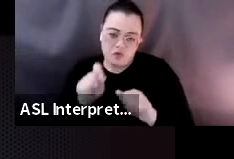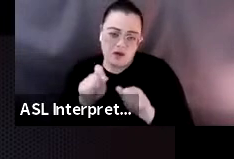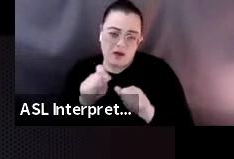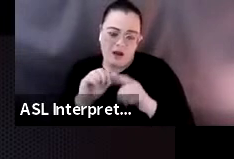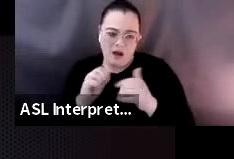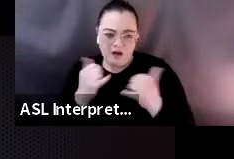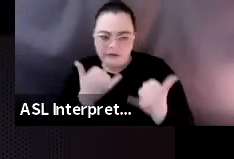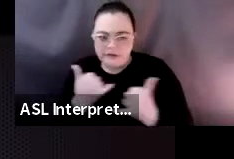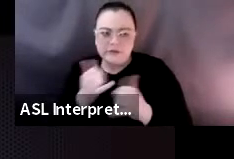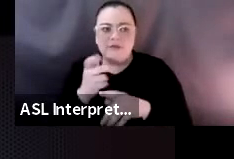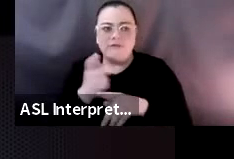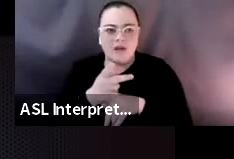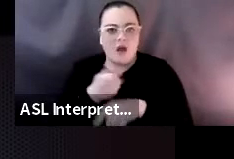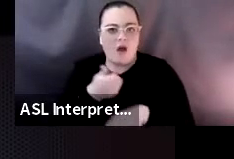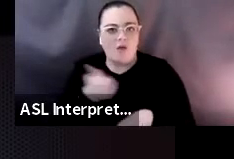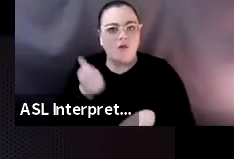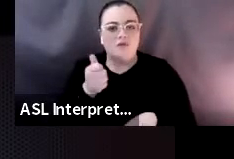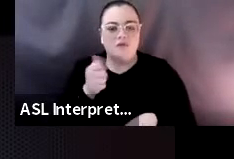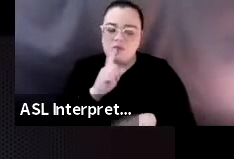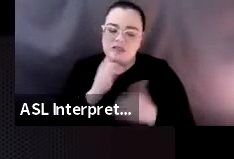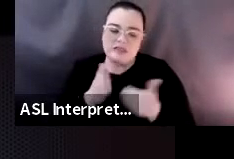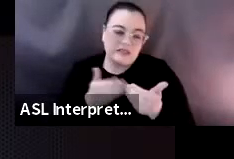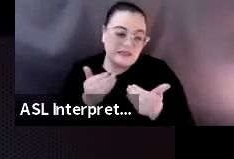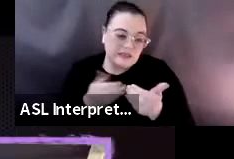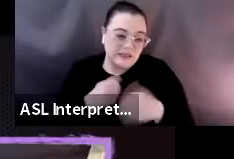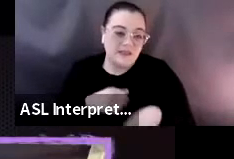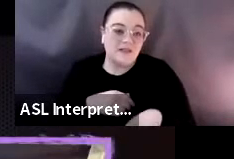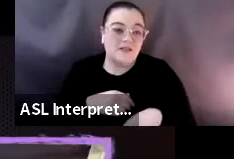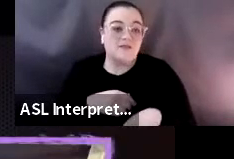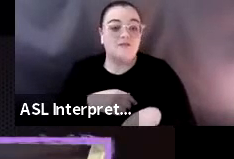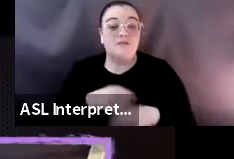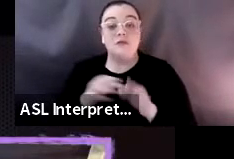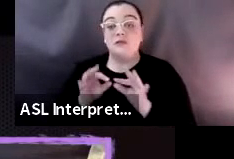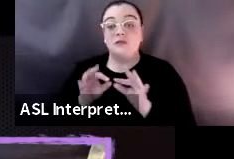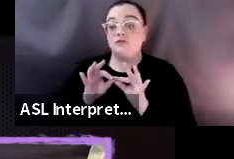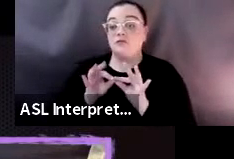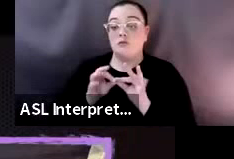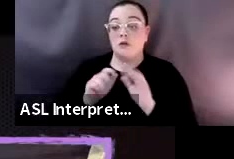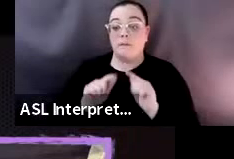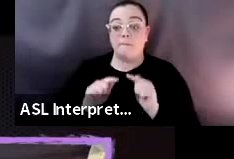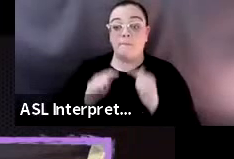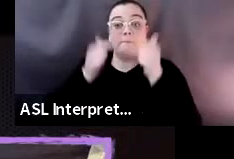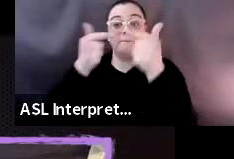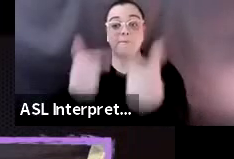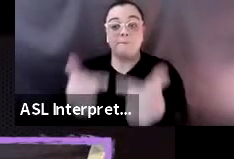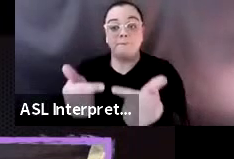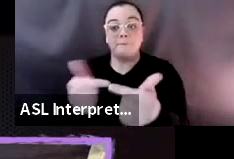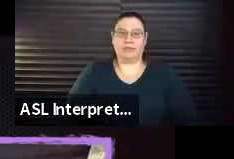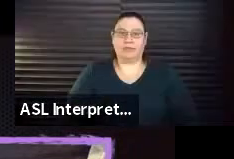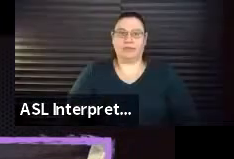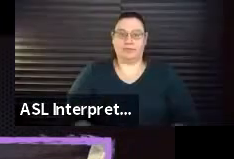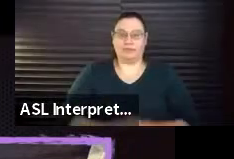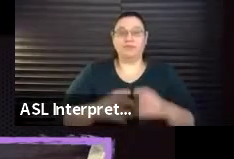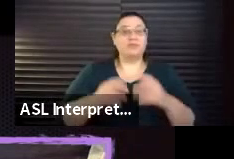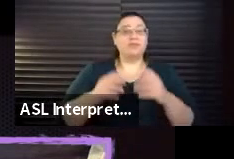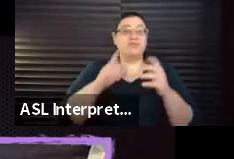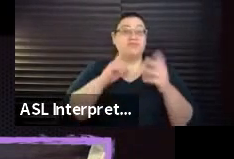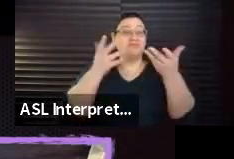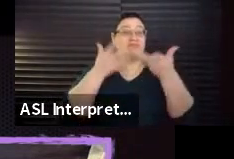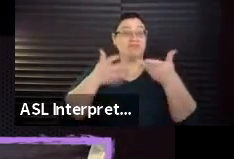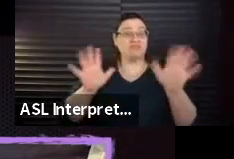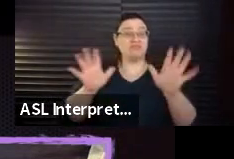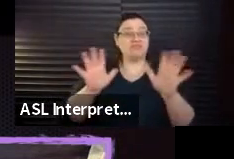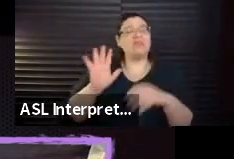and even my own content really easily. So that's it. Those are our Instagram handles. If you obviously